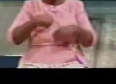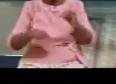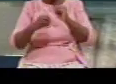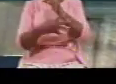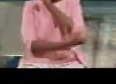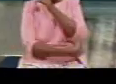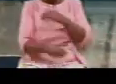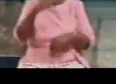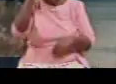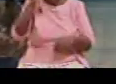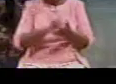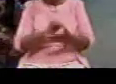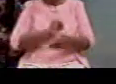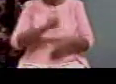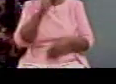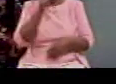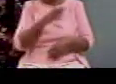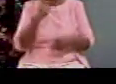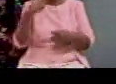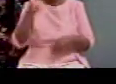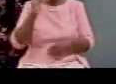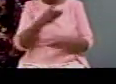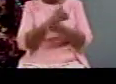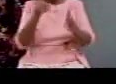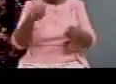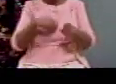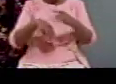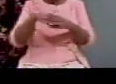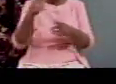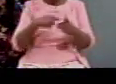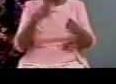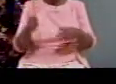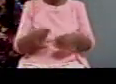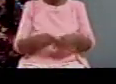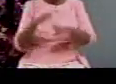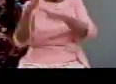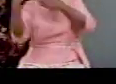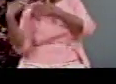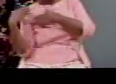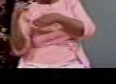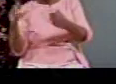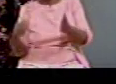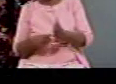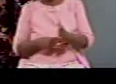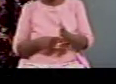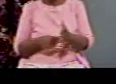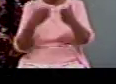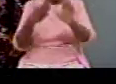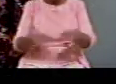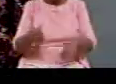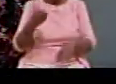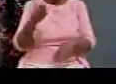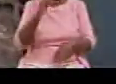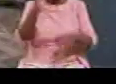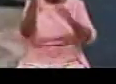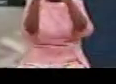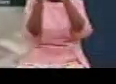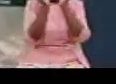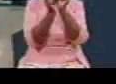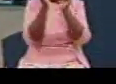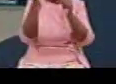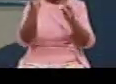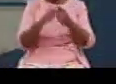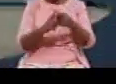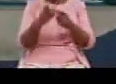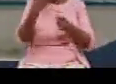am, who shall deliver me out of the body of this death? There is captivity to evil spirit.